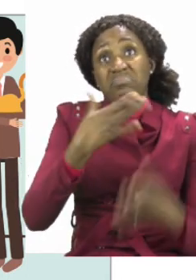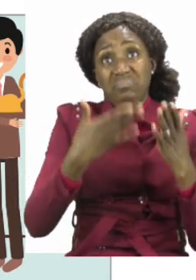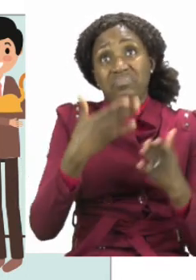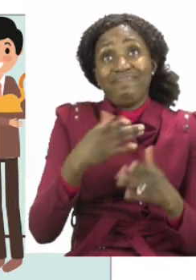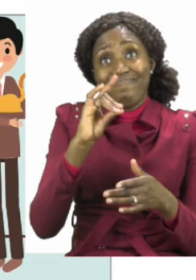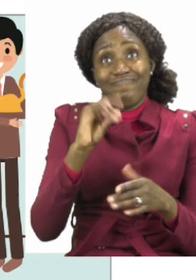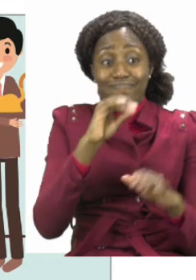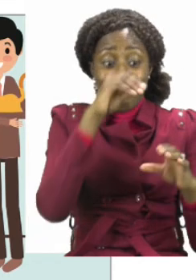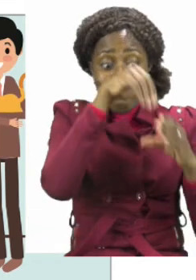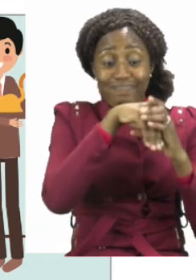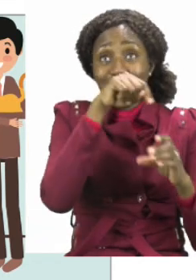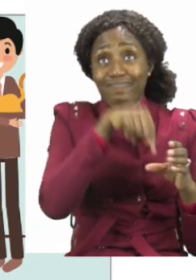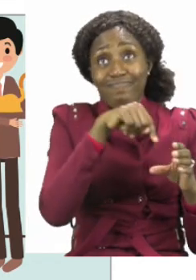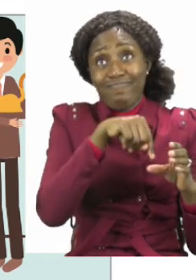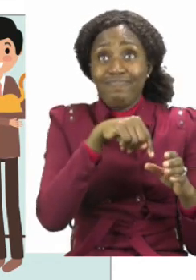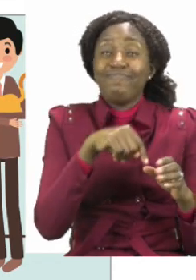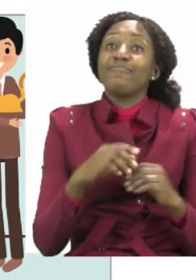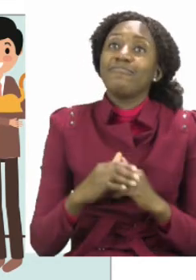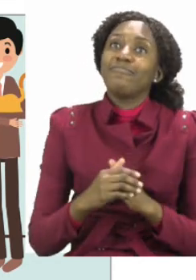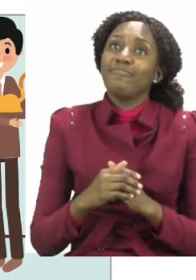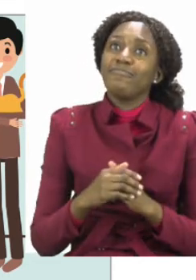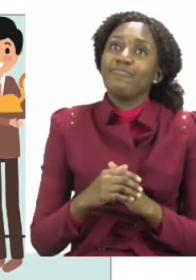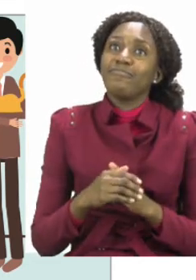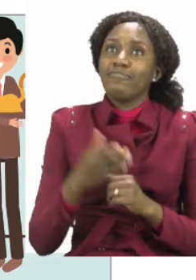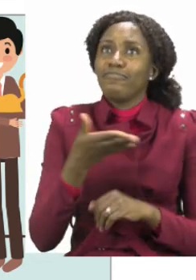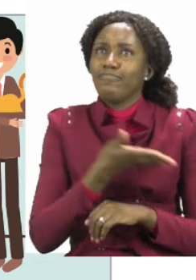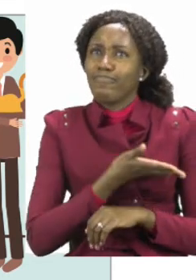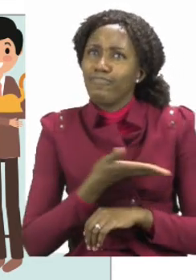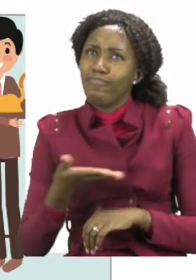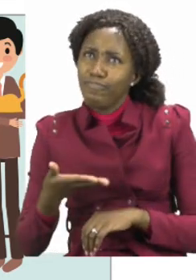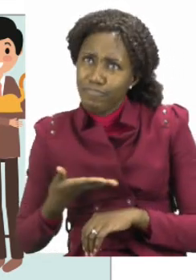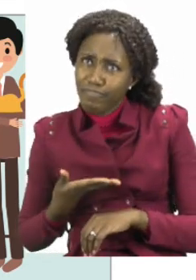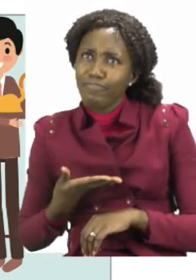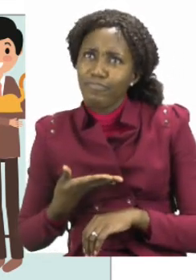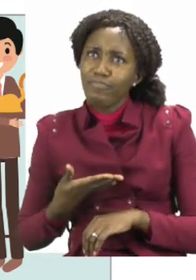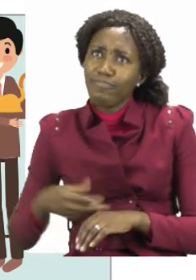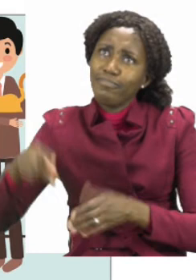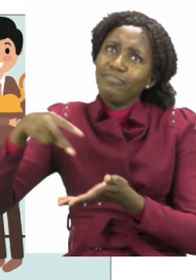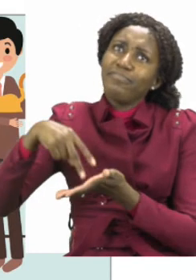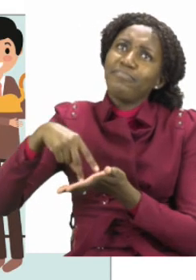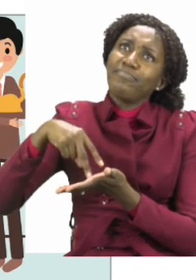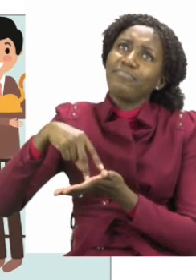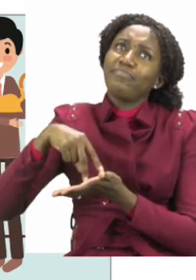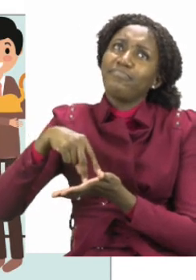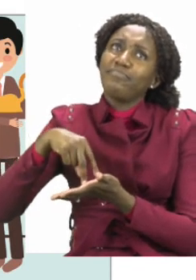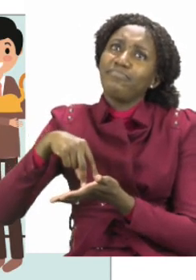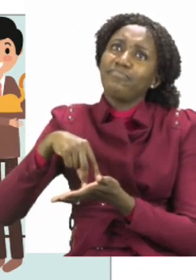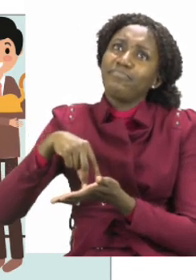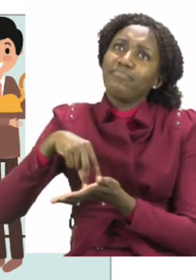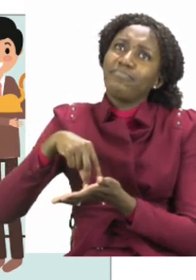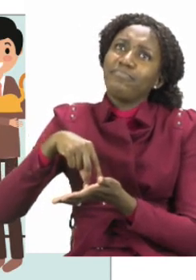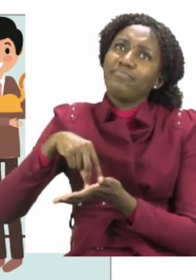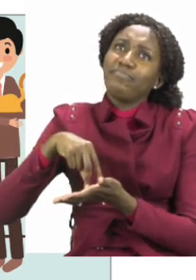been in. And then you see another lady standing there in what